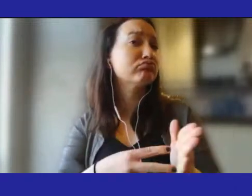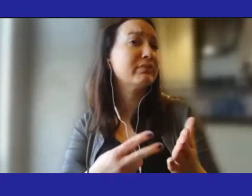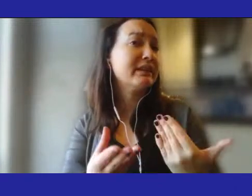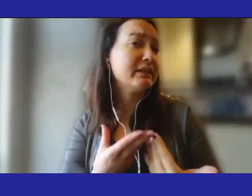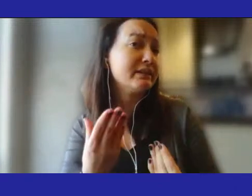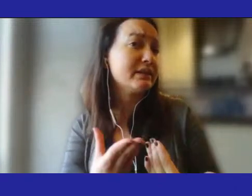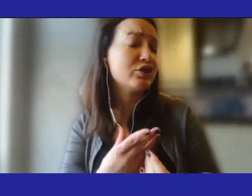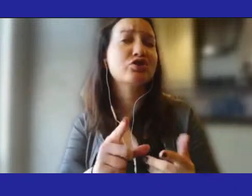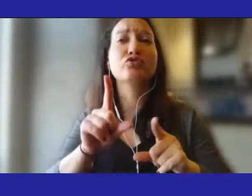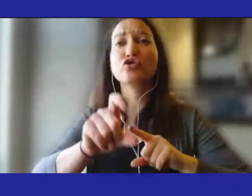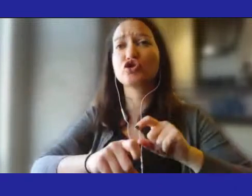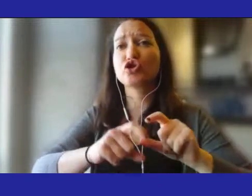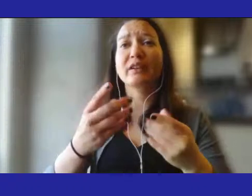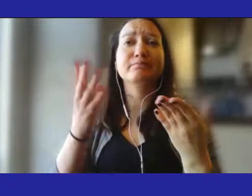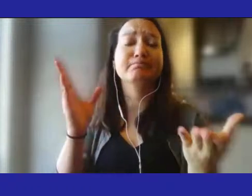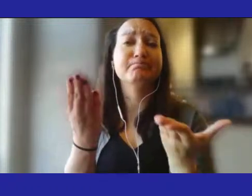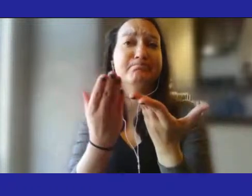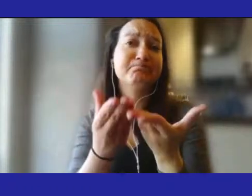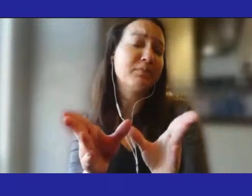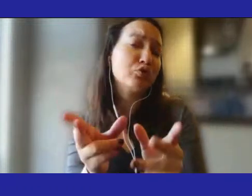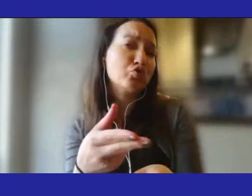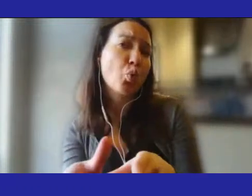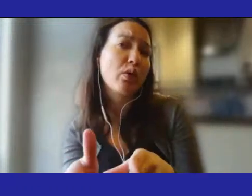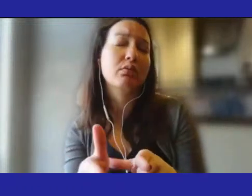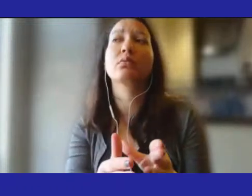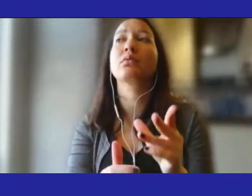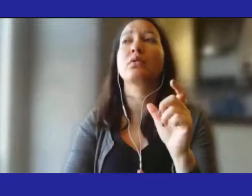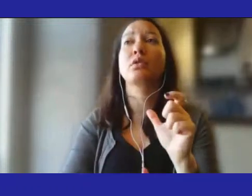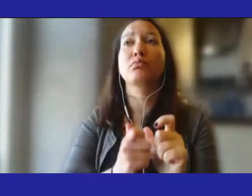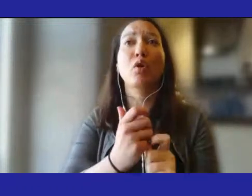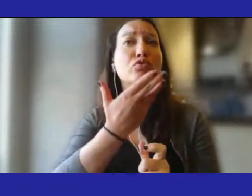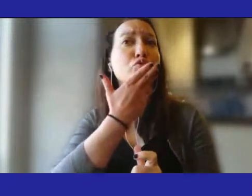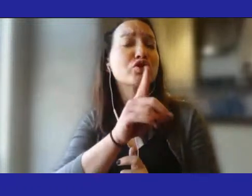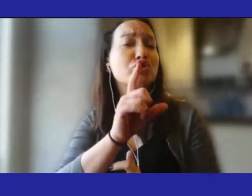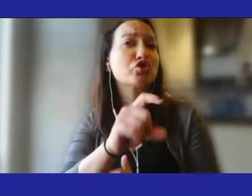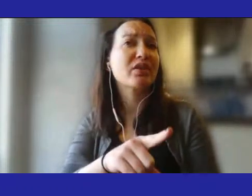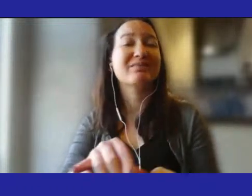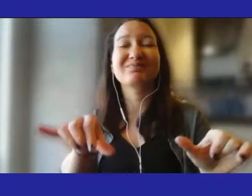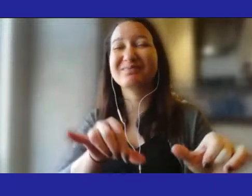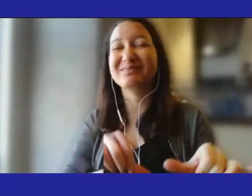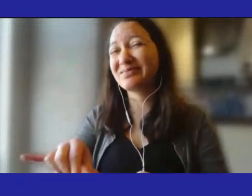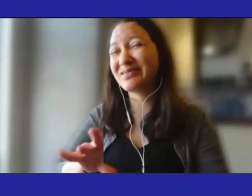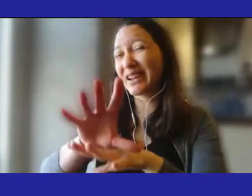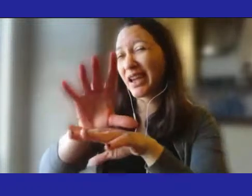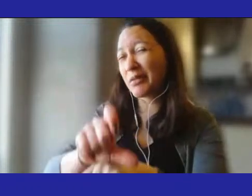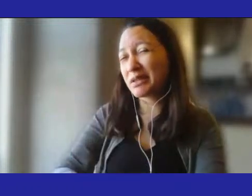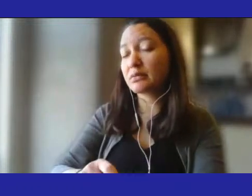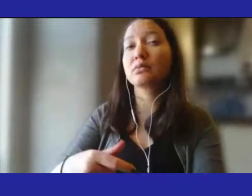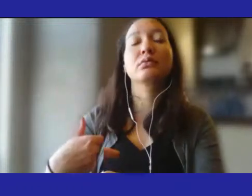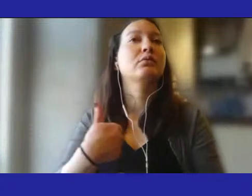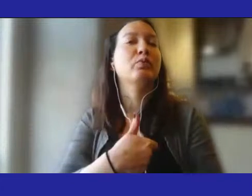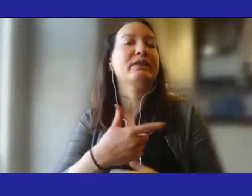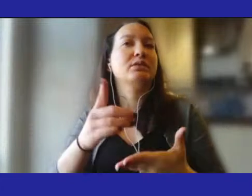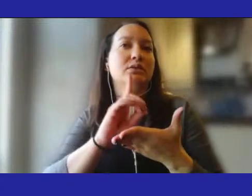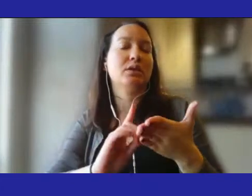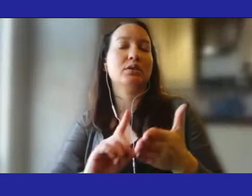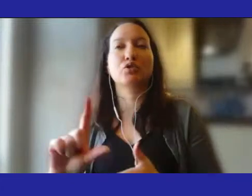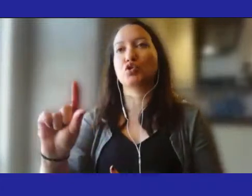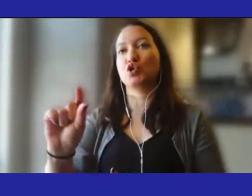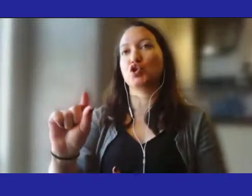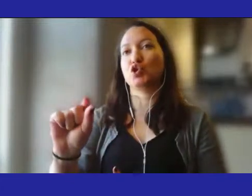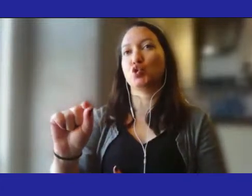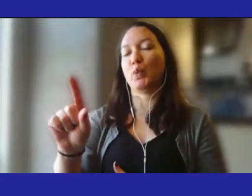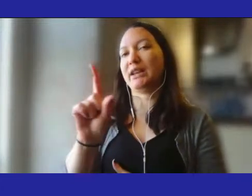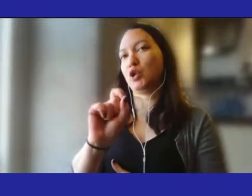surveys are in general short, and most good surveys, just by standard practice in survey design, will be 20 statements or less.